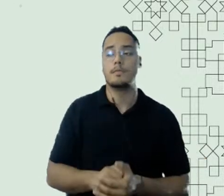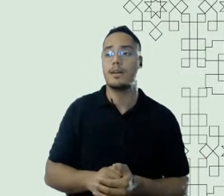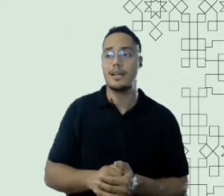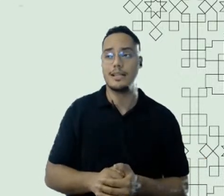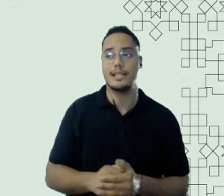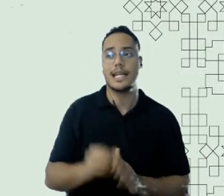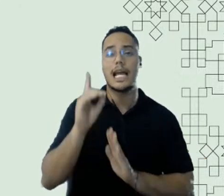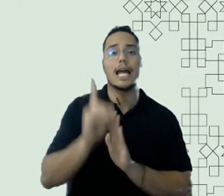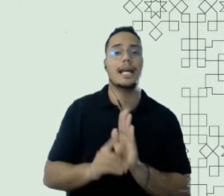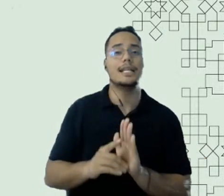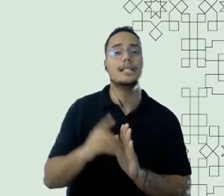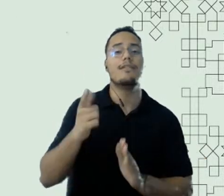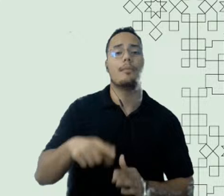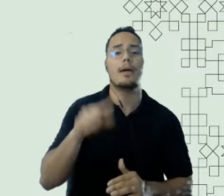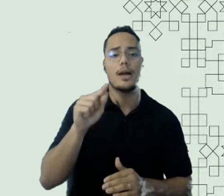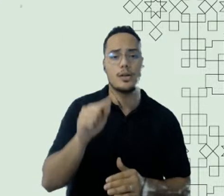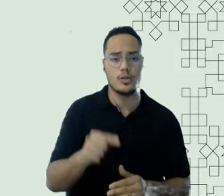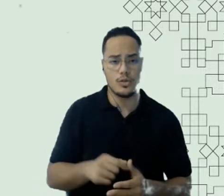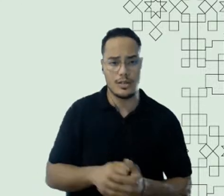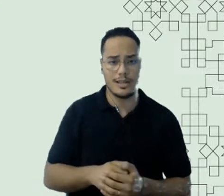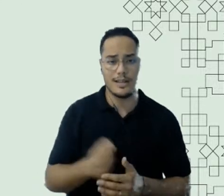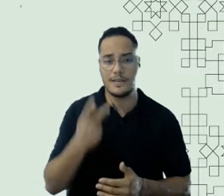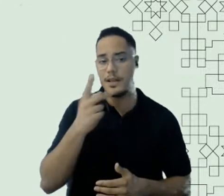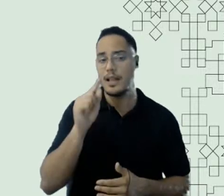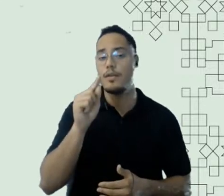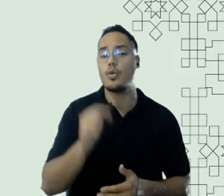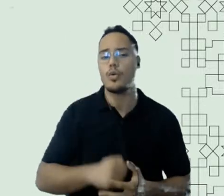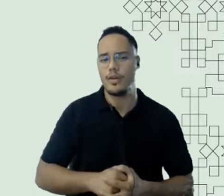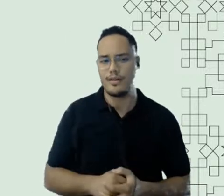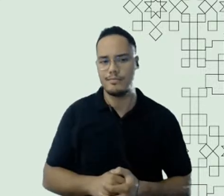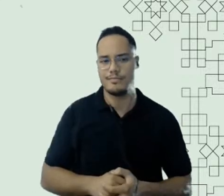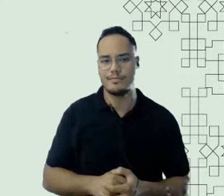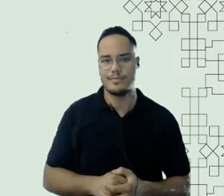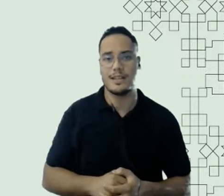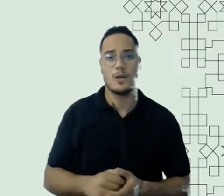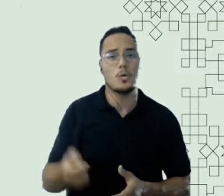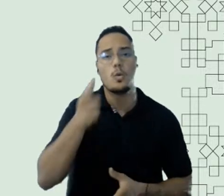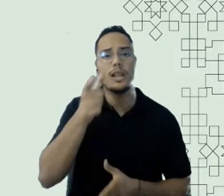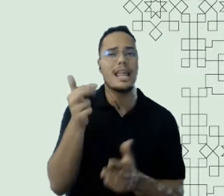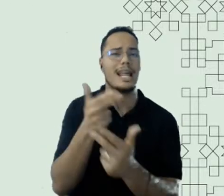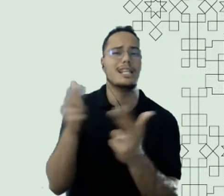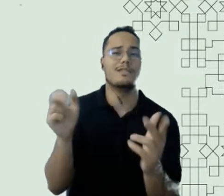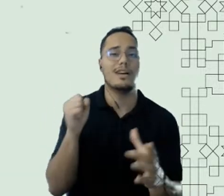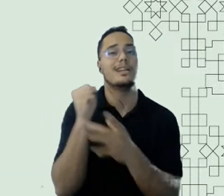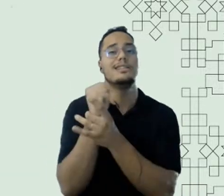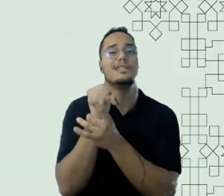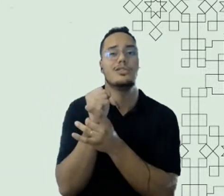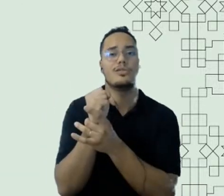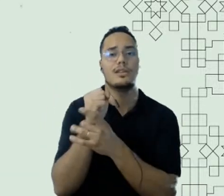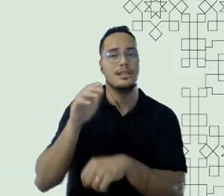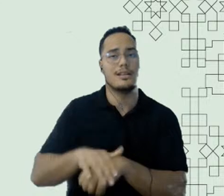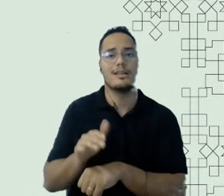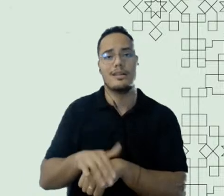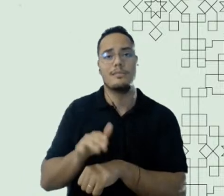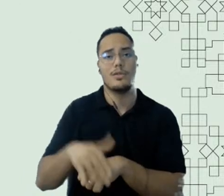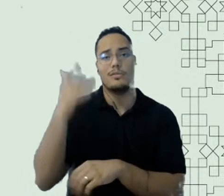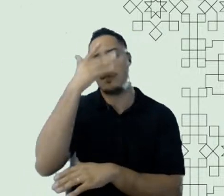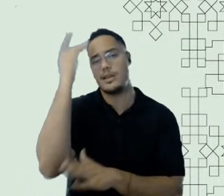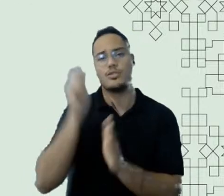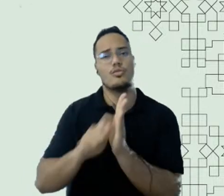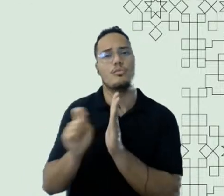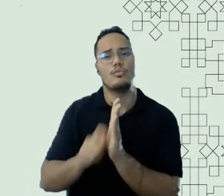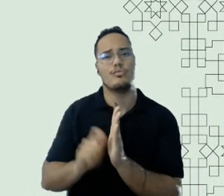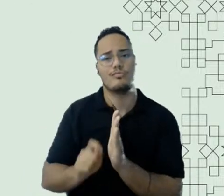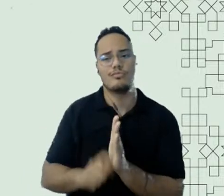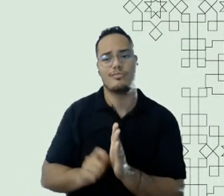whose voice were heard at the time. In 2015, when we start thinking forward, we realized